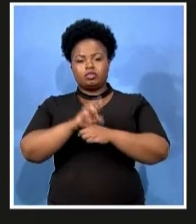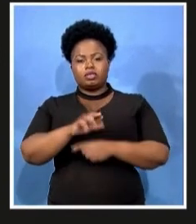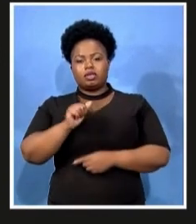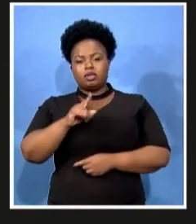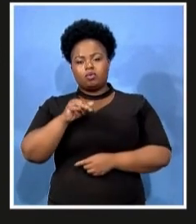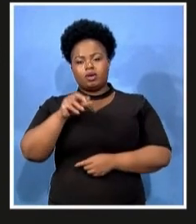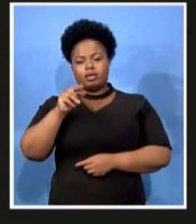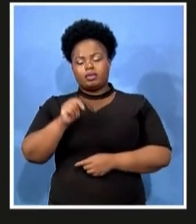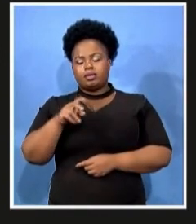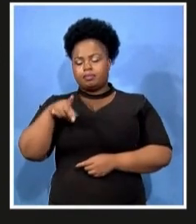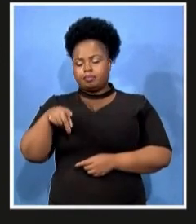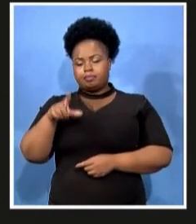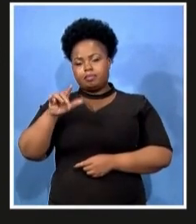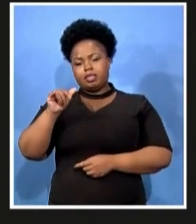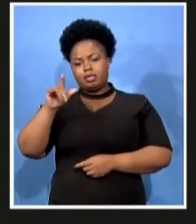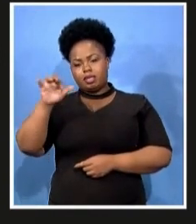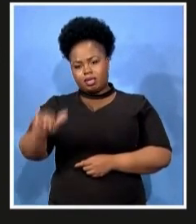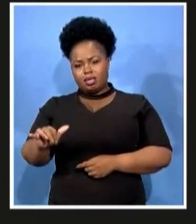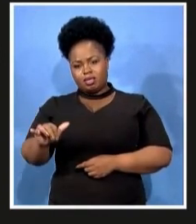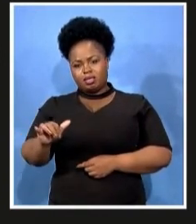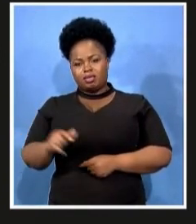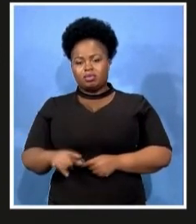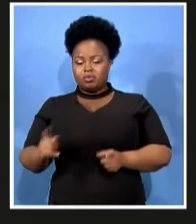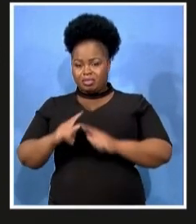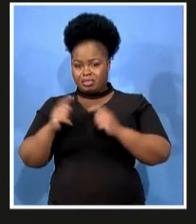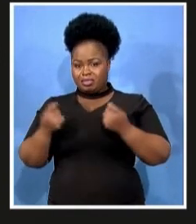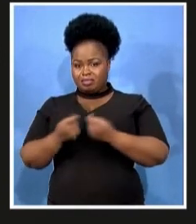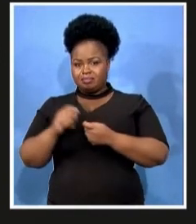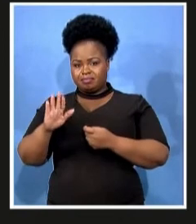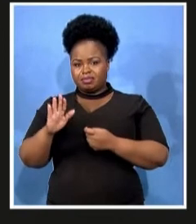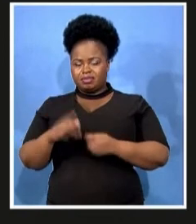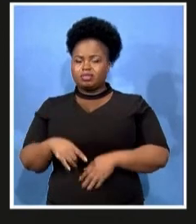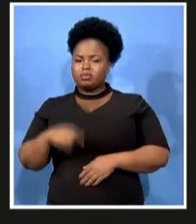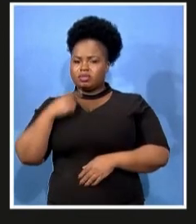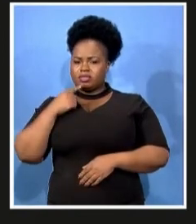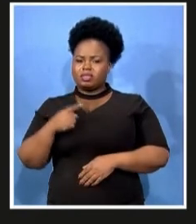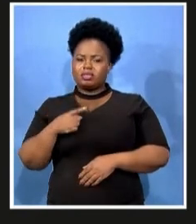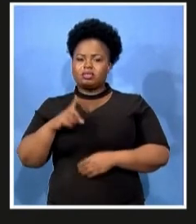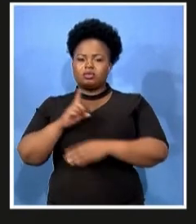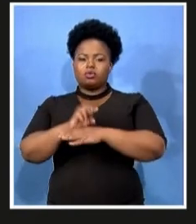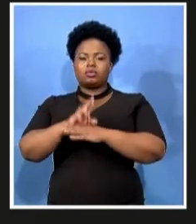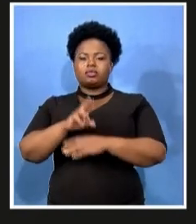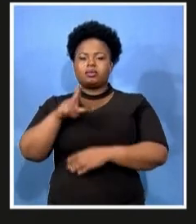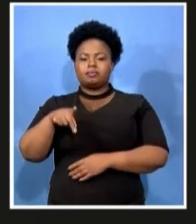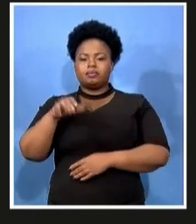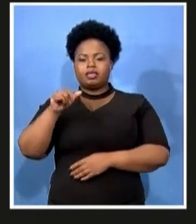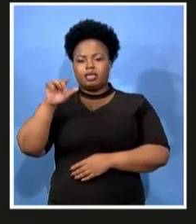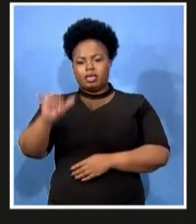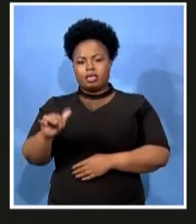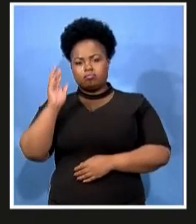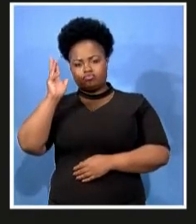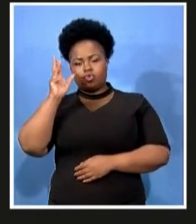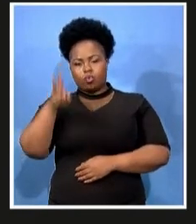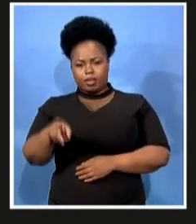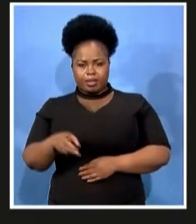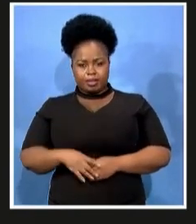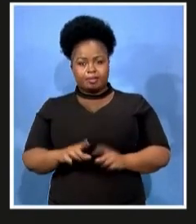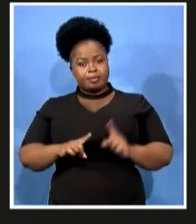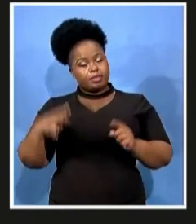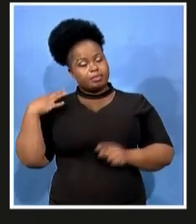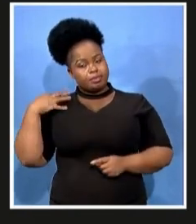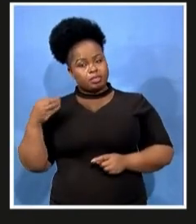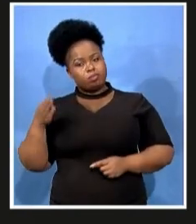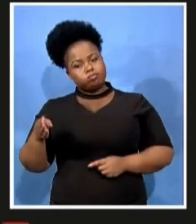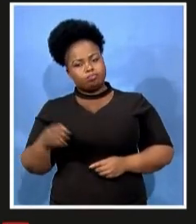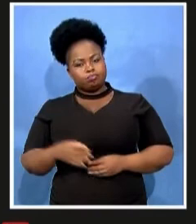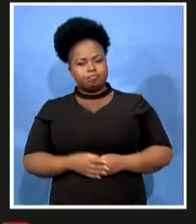by the DG that Dr. Anban Pillay will do the presentation, but the Minister is the Honorable Chair.